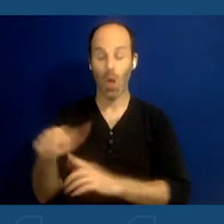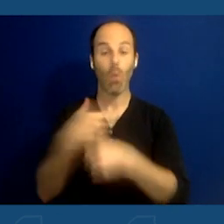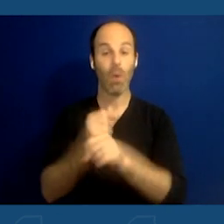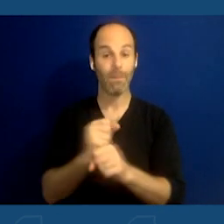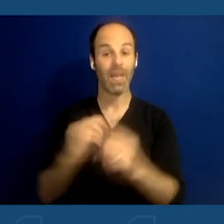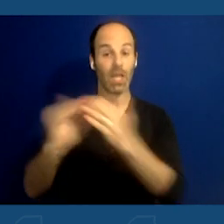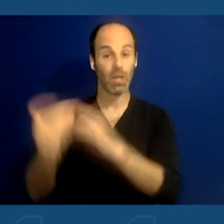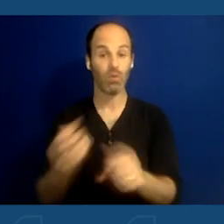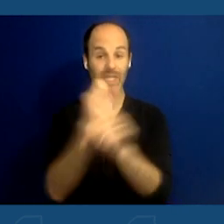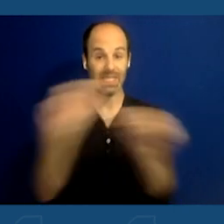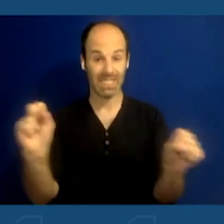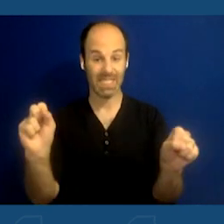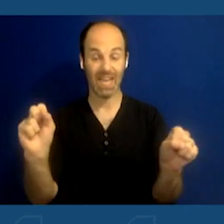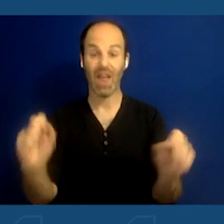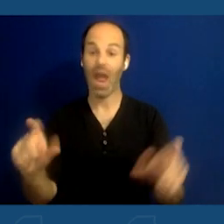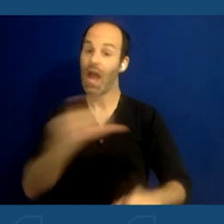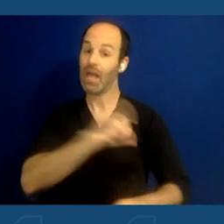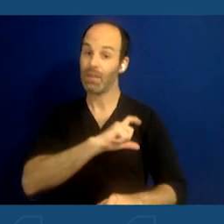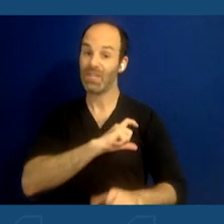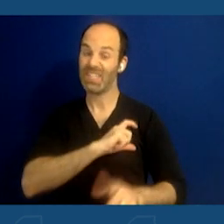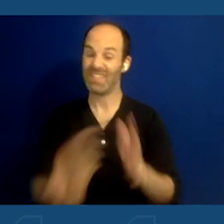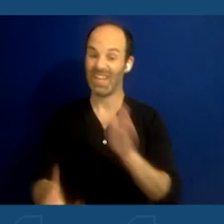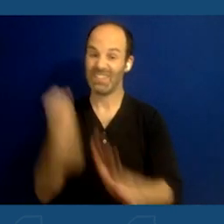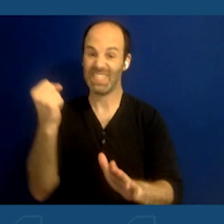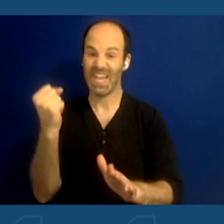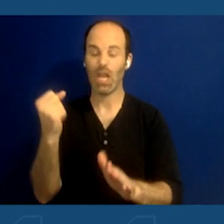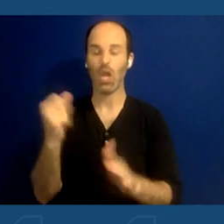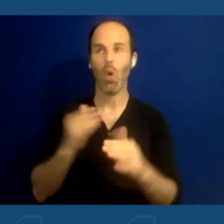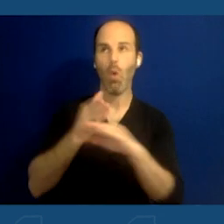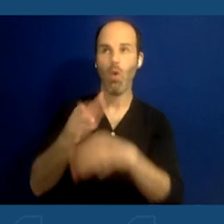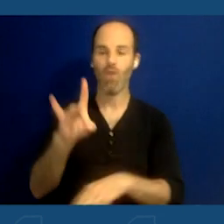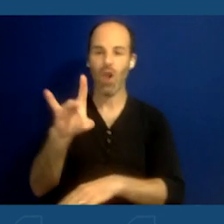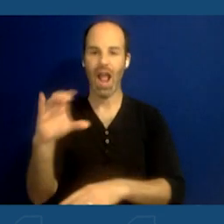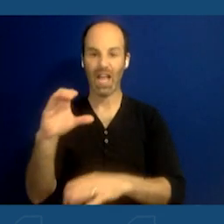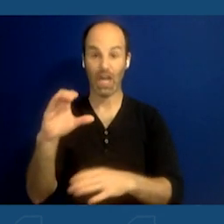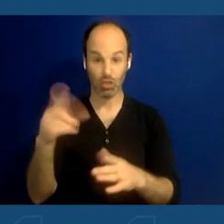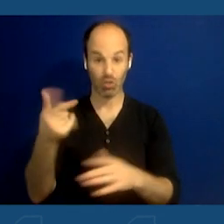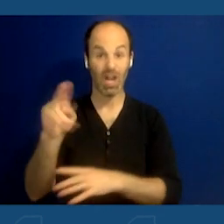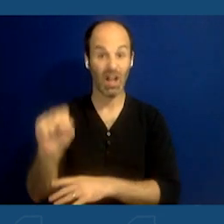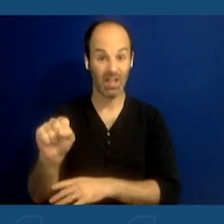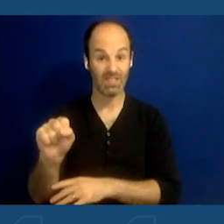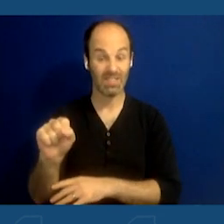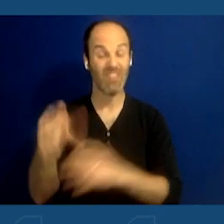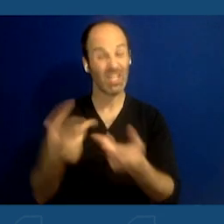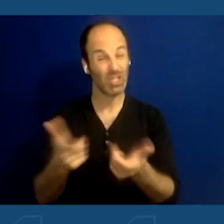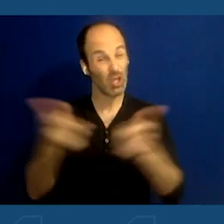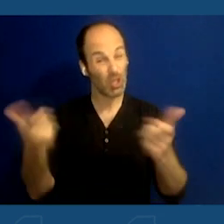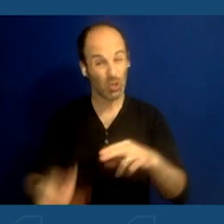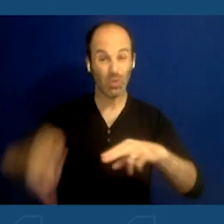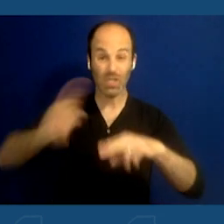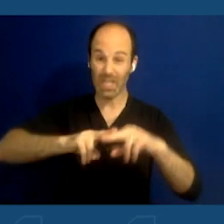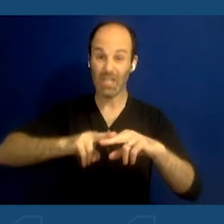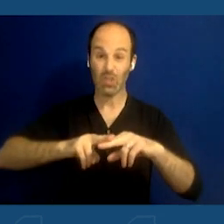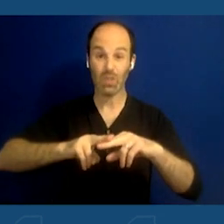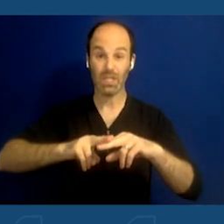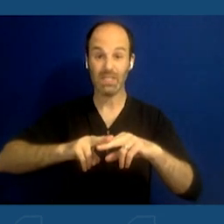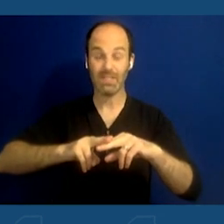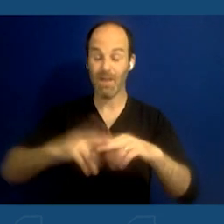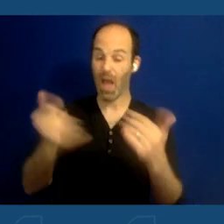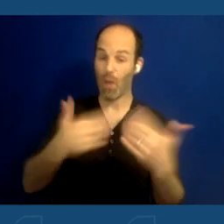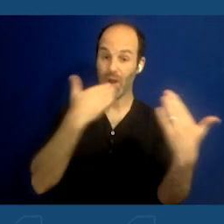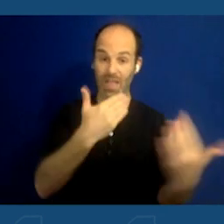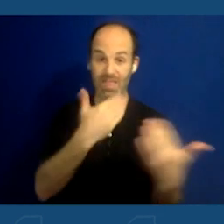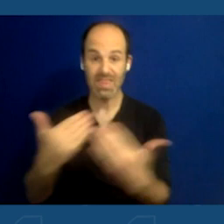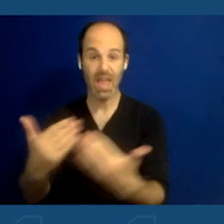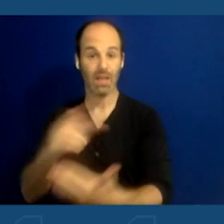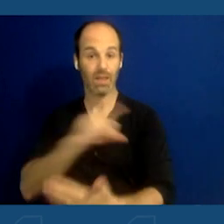police have seized over nearly 800 guns, and that's an enormous increase. And I also want to thank them for what they've